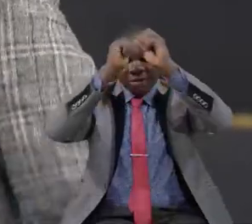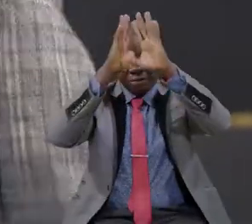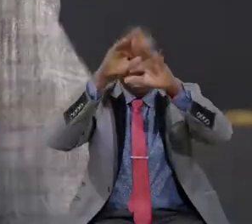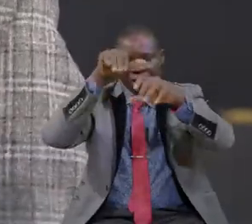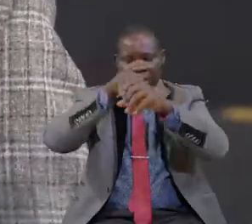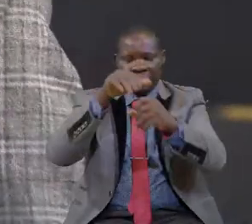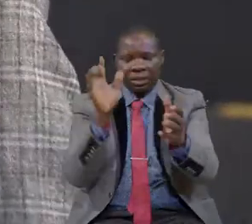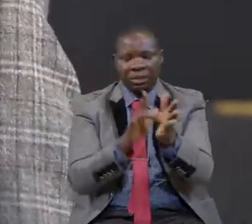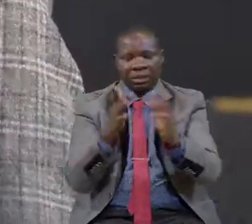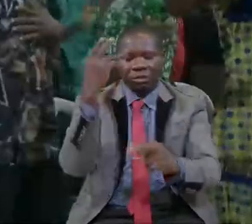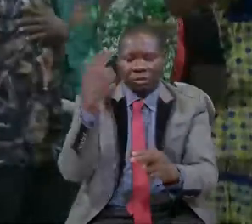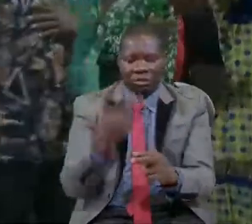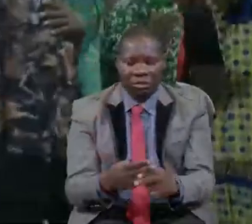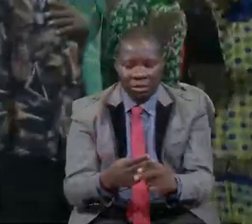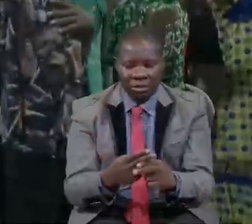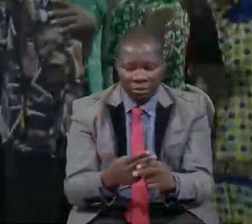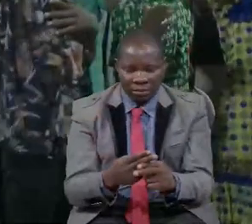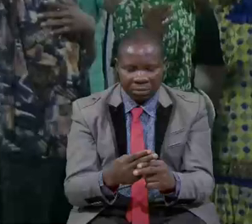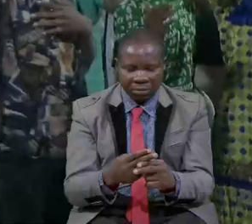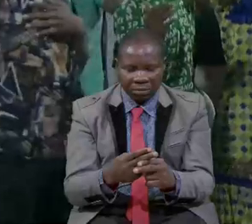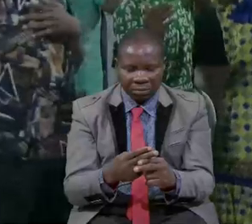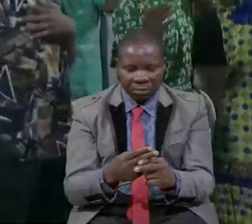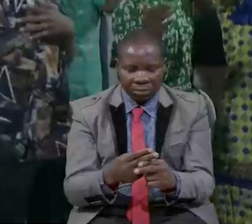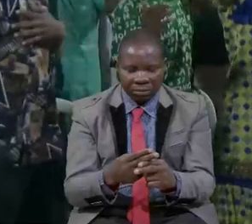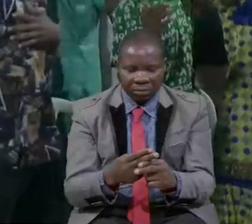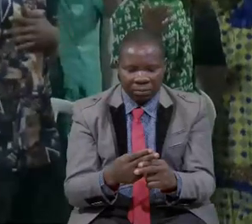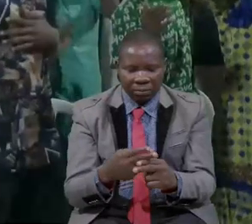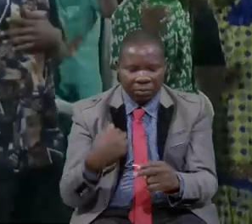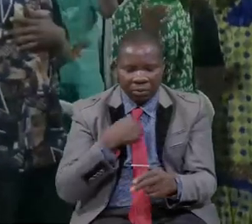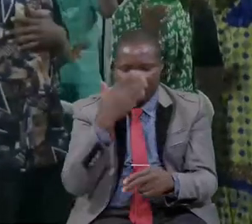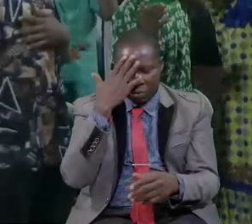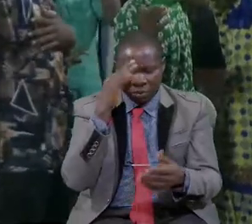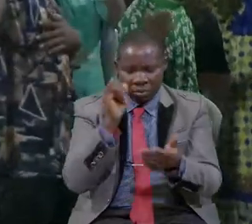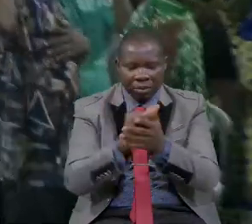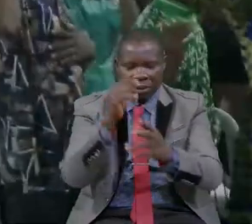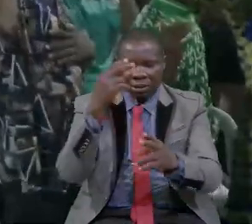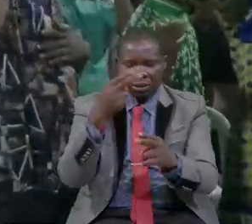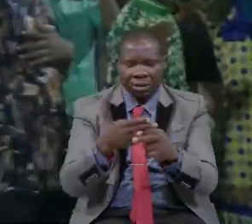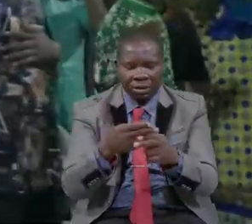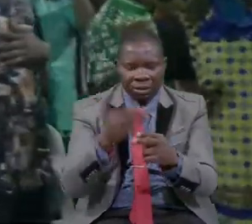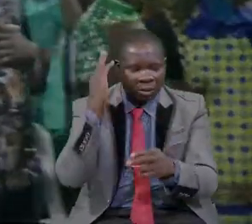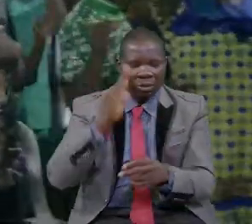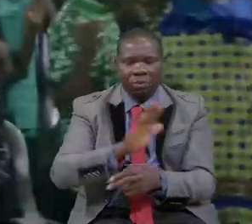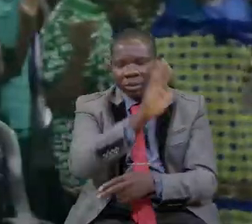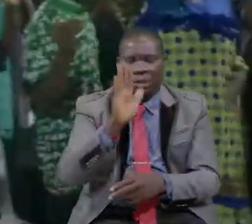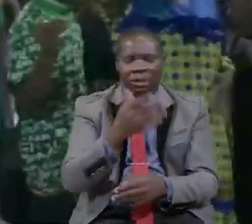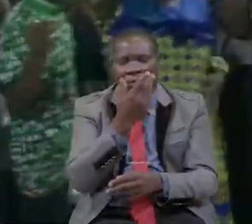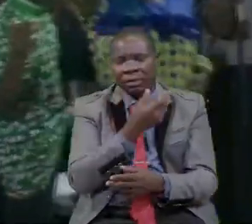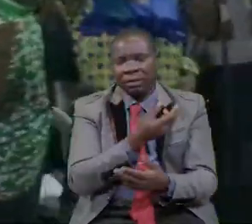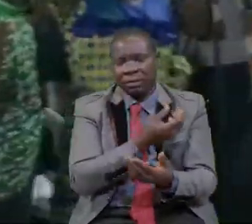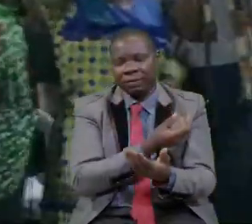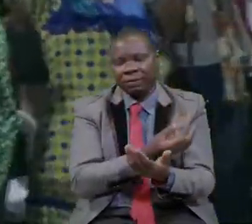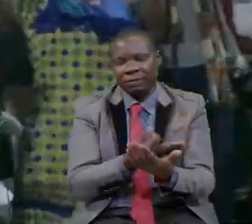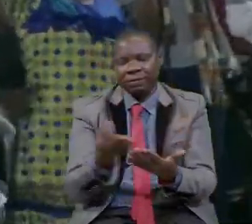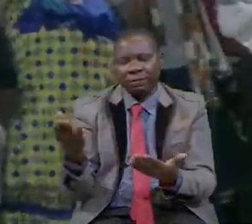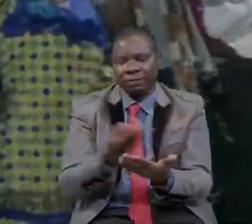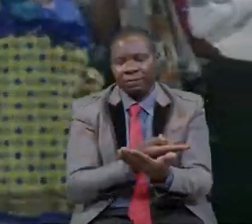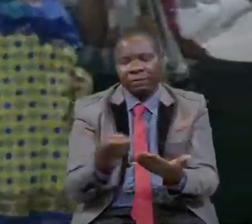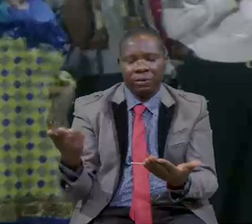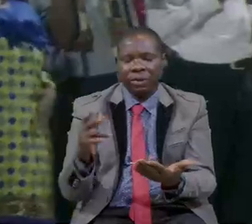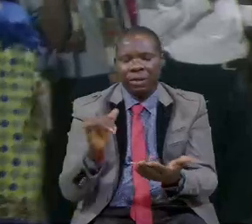Jesus' name, we know that name will never fail. That name will